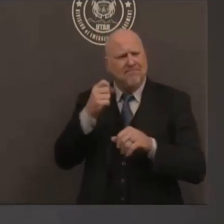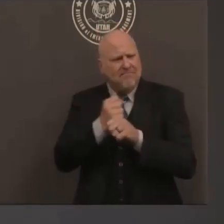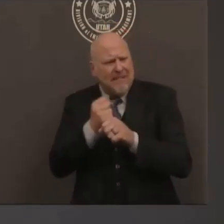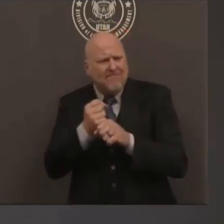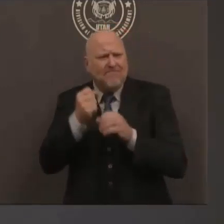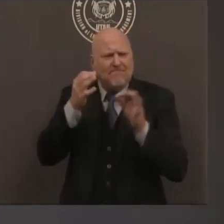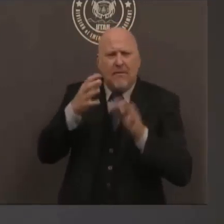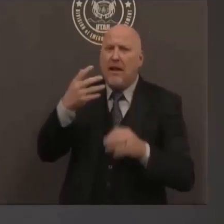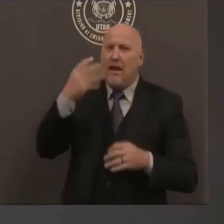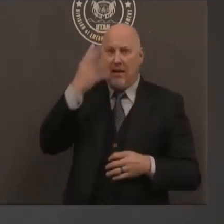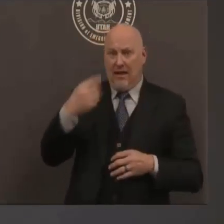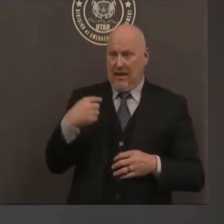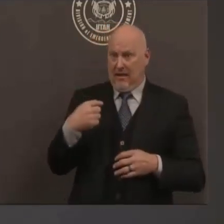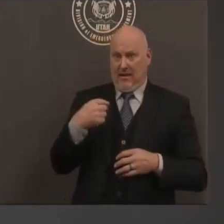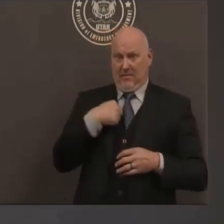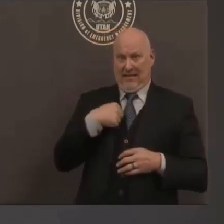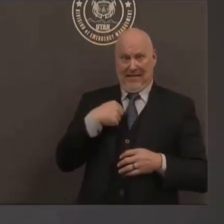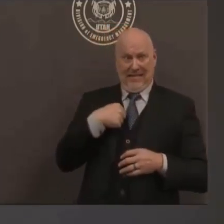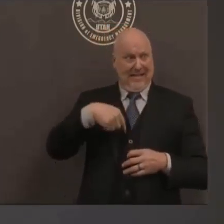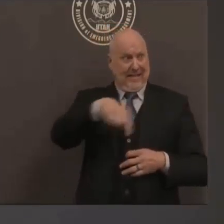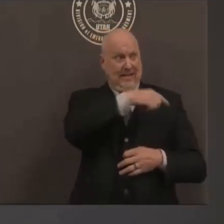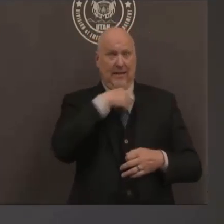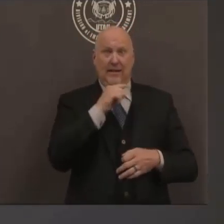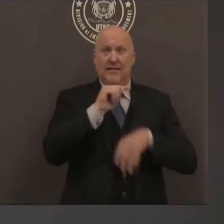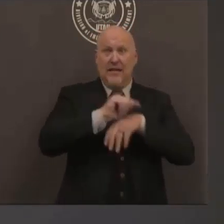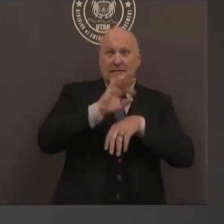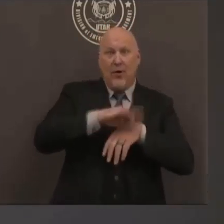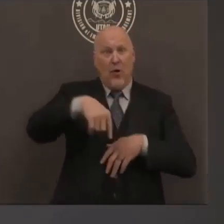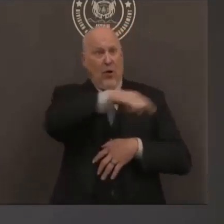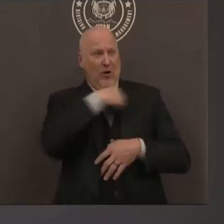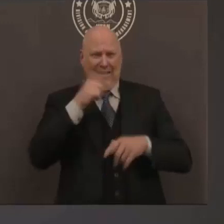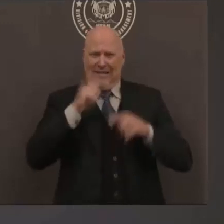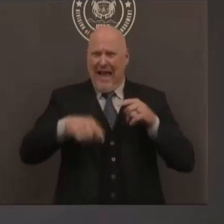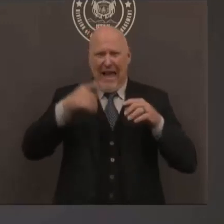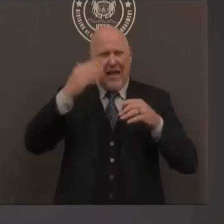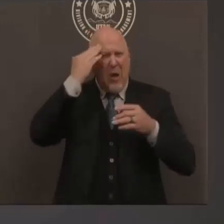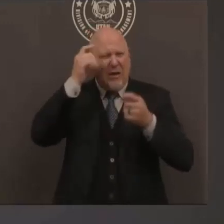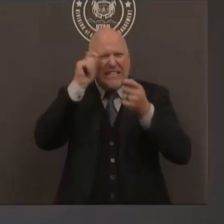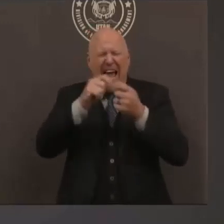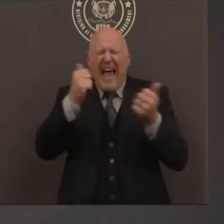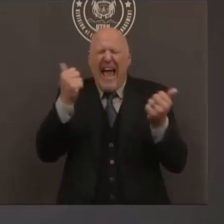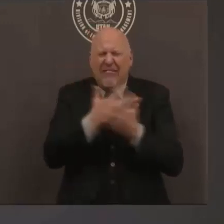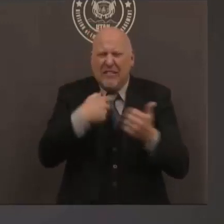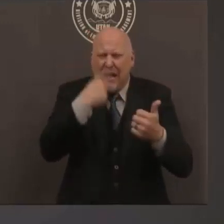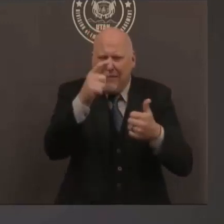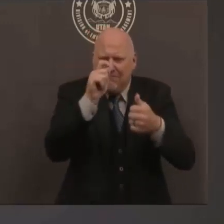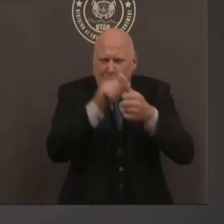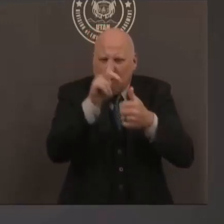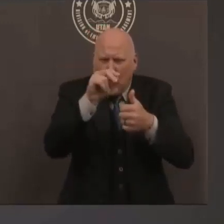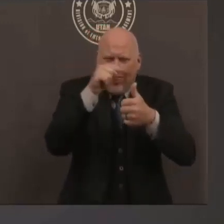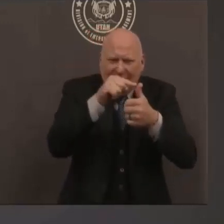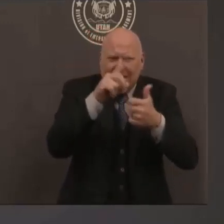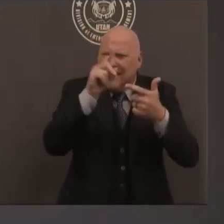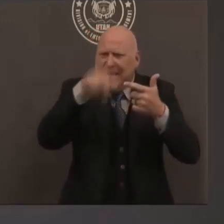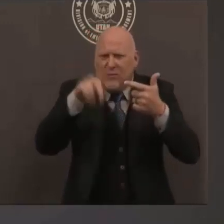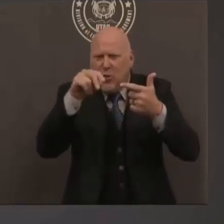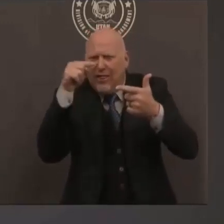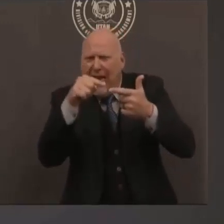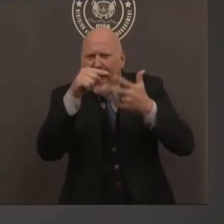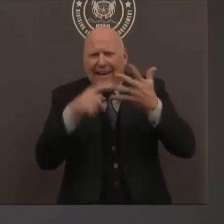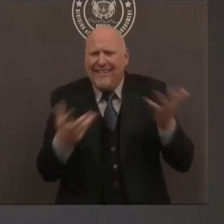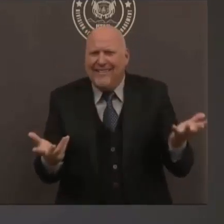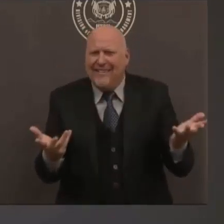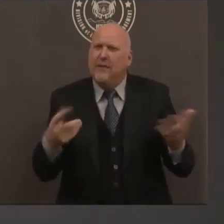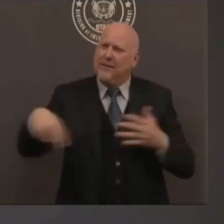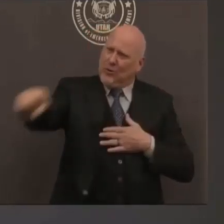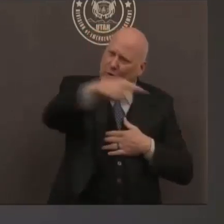anticipate, every situation is going to take place, as unique as it may be. So we ask all of us to take personal